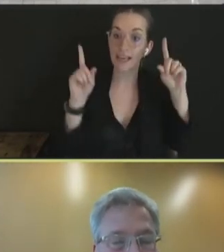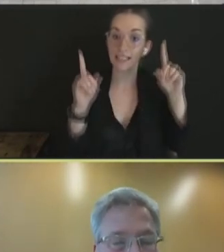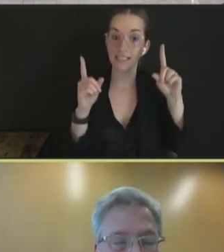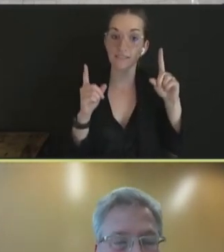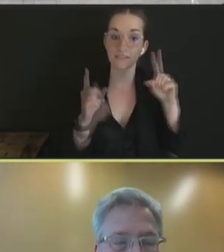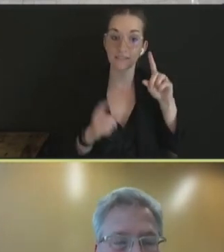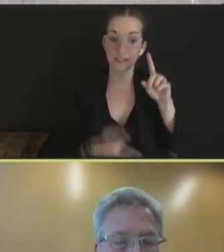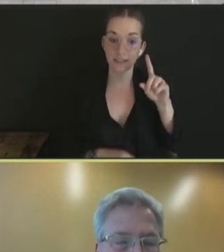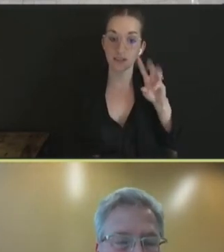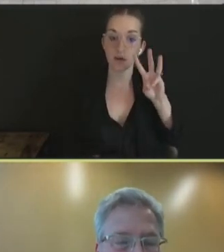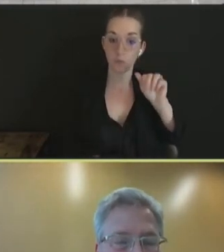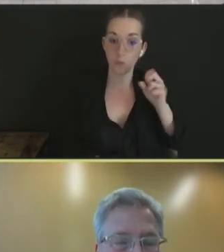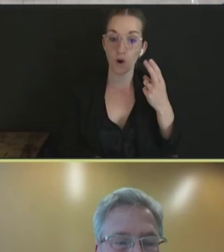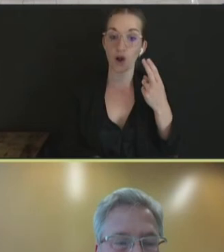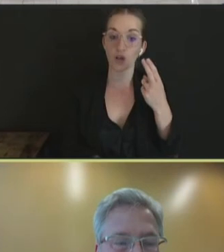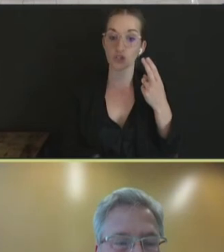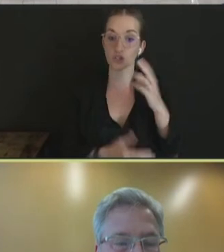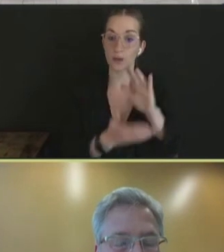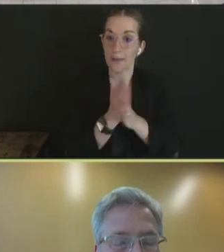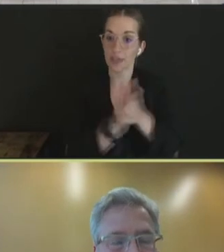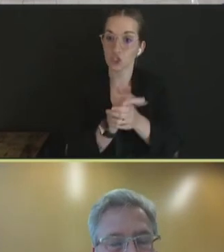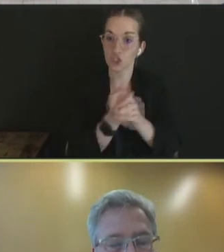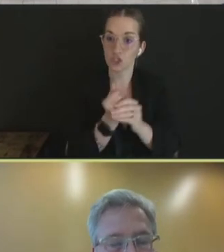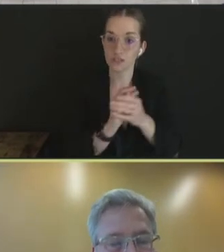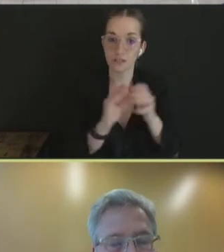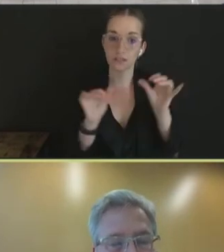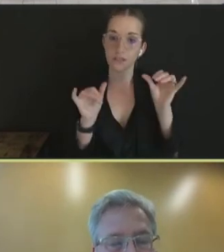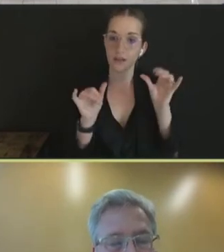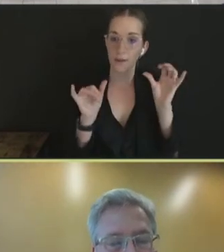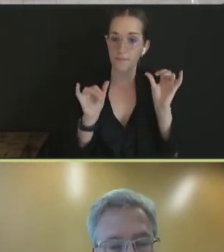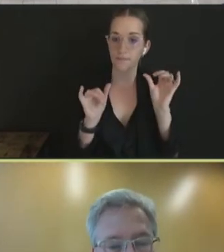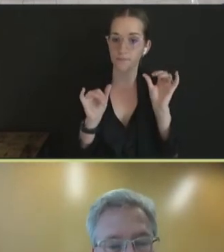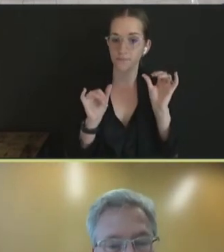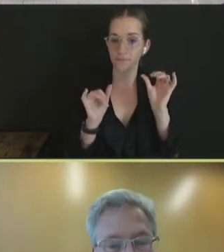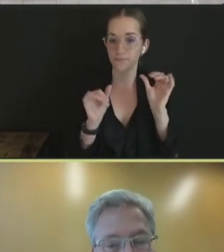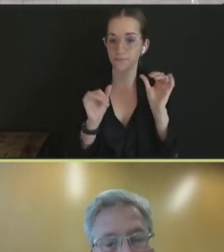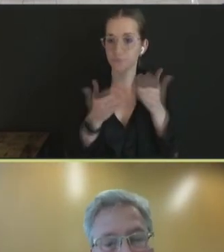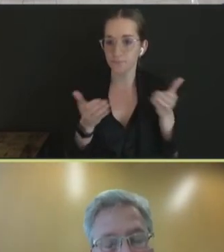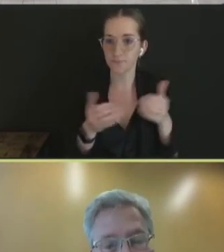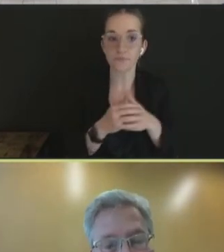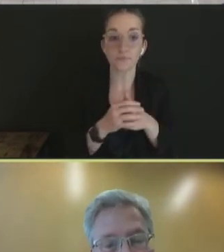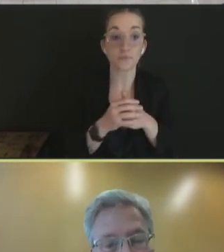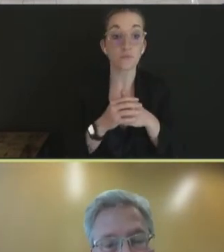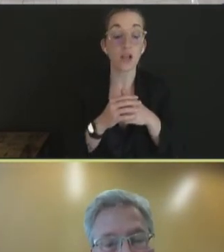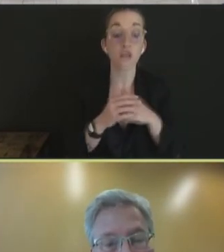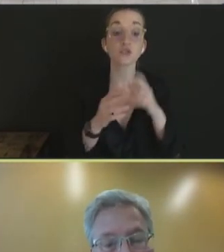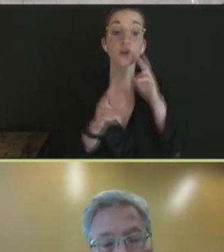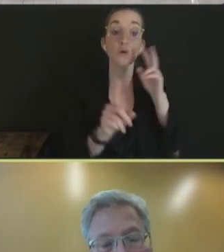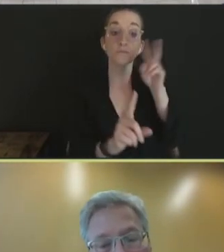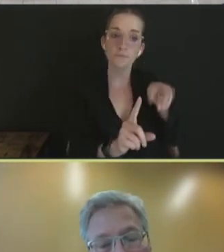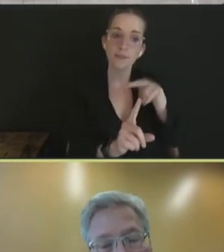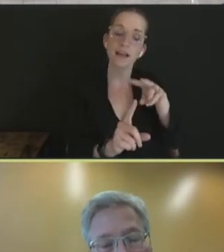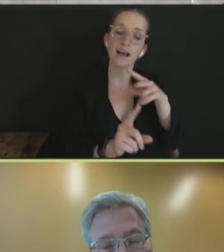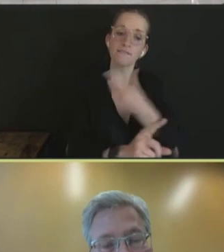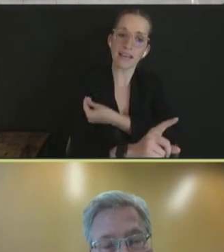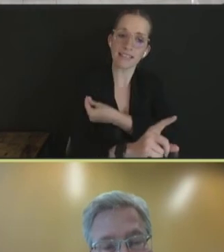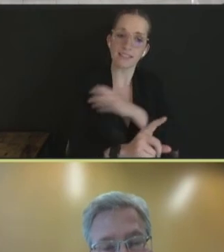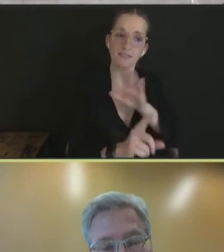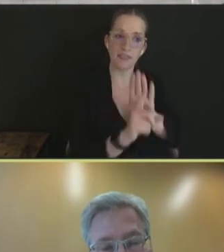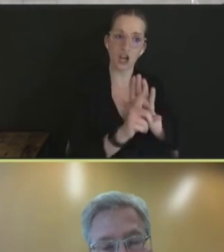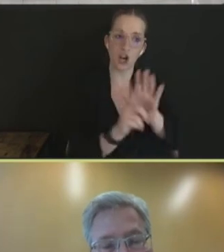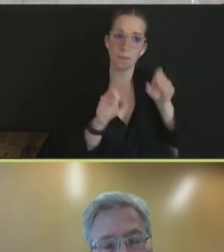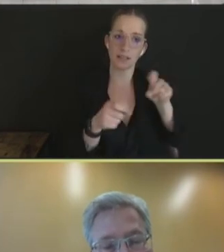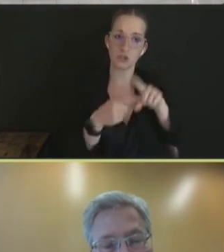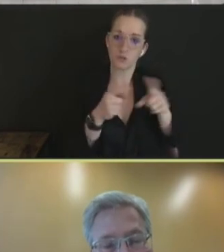measures. So when we look at vaccines and their ability to control AMR, there's really two